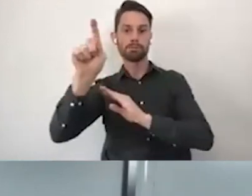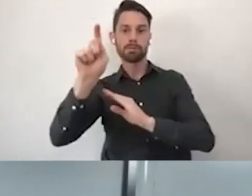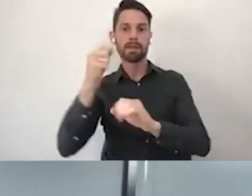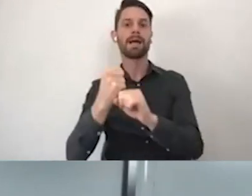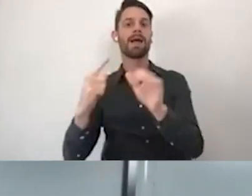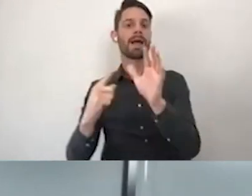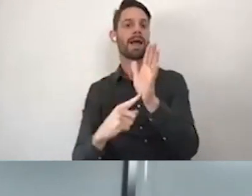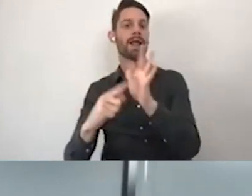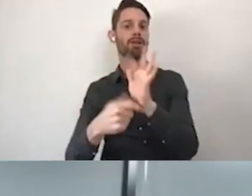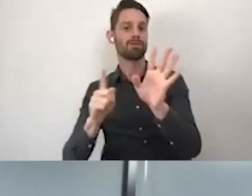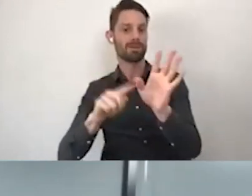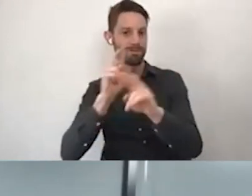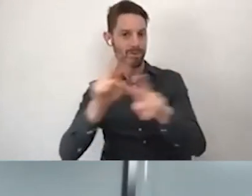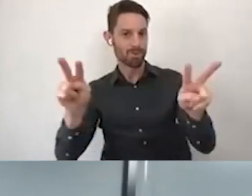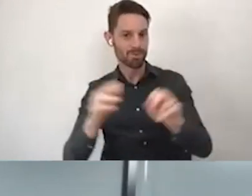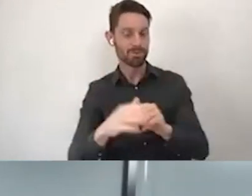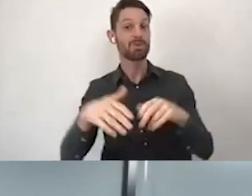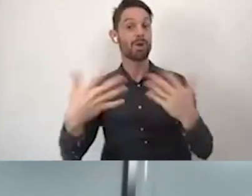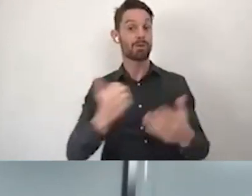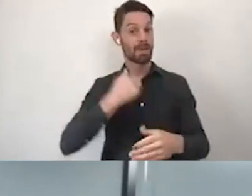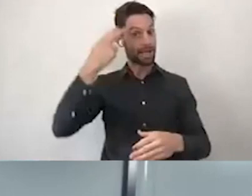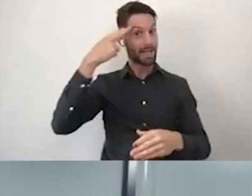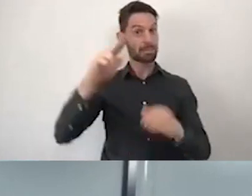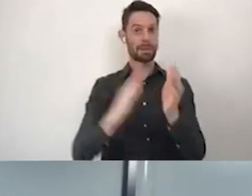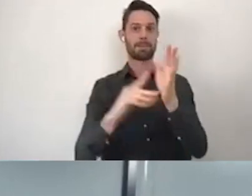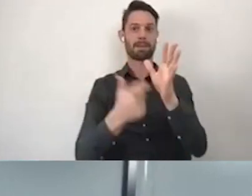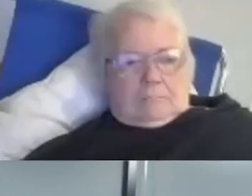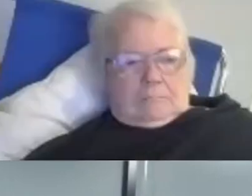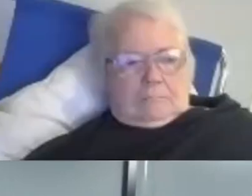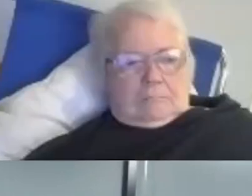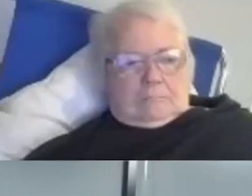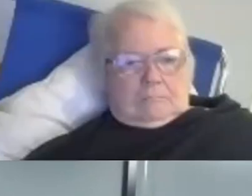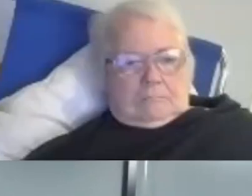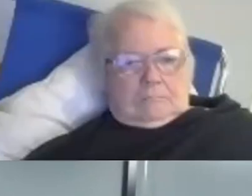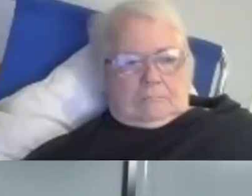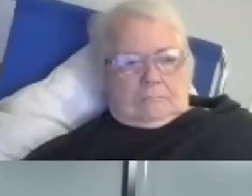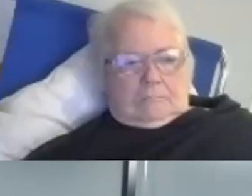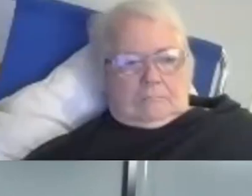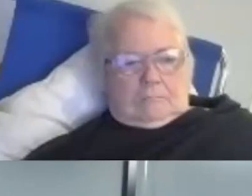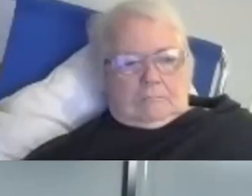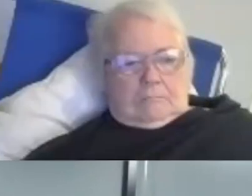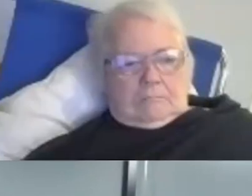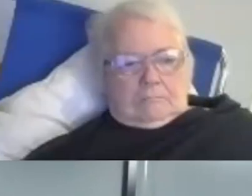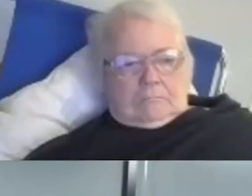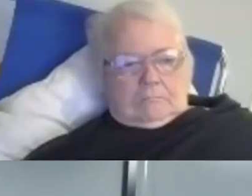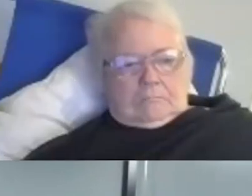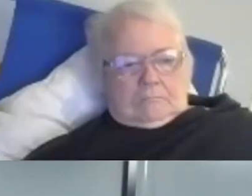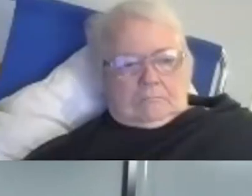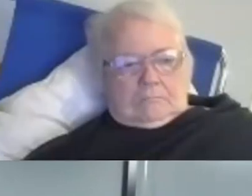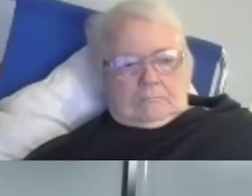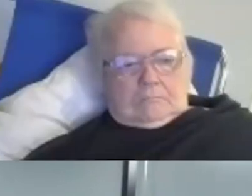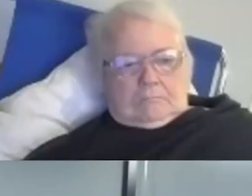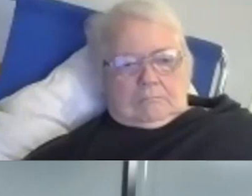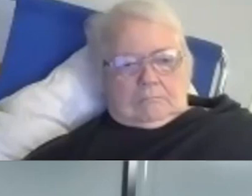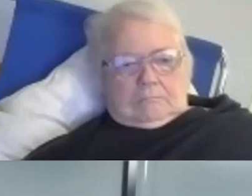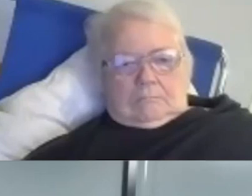So, as I mentioned before, my name is Mary Sayers and my pronouns are she, her and just a visual description of me. I'm wearing